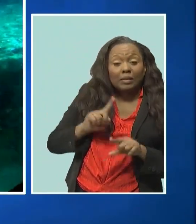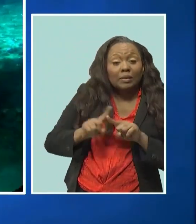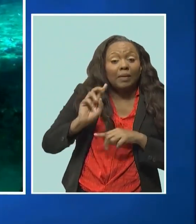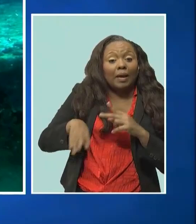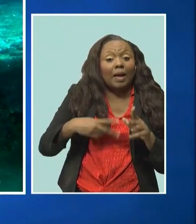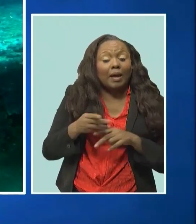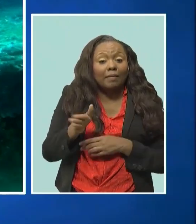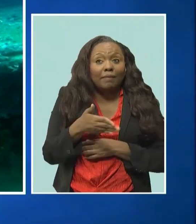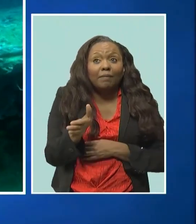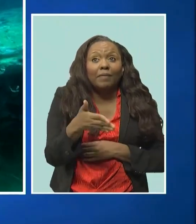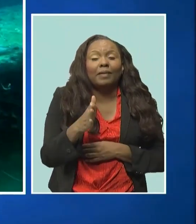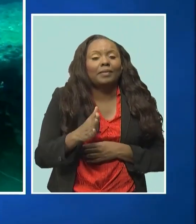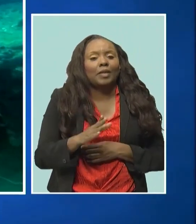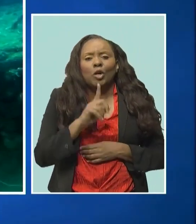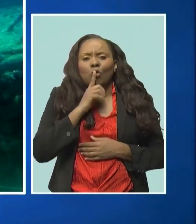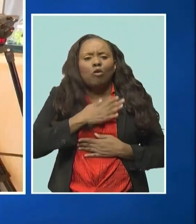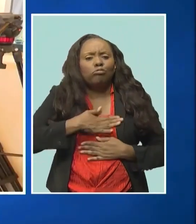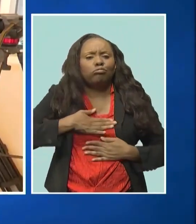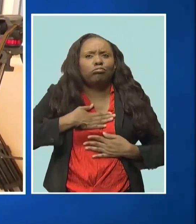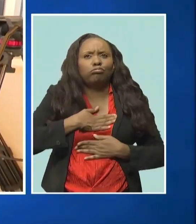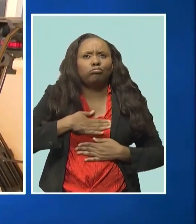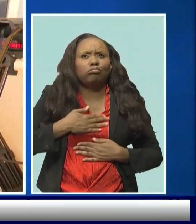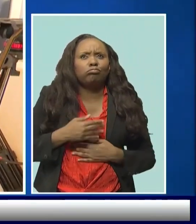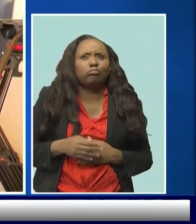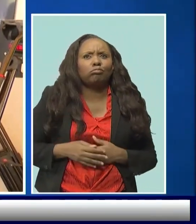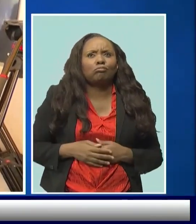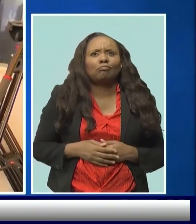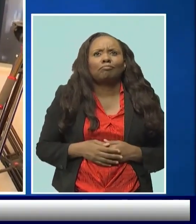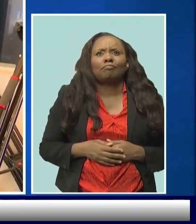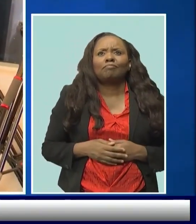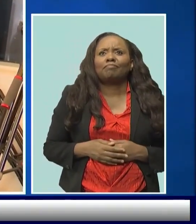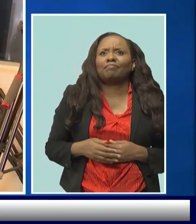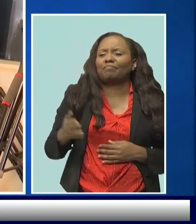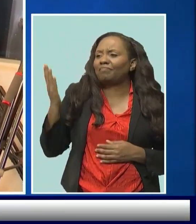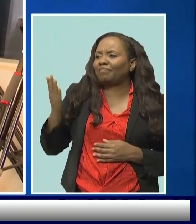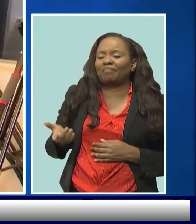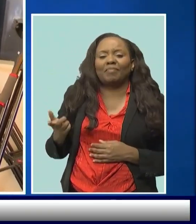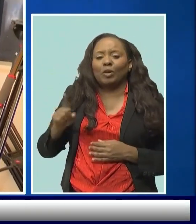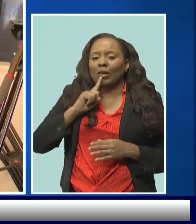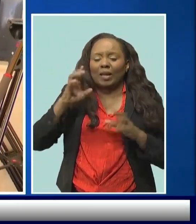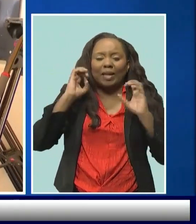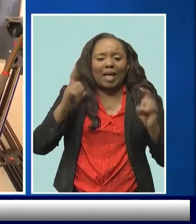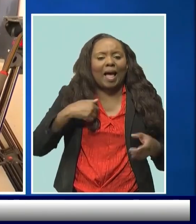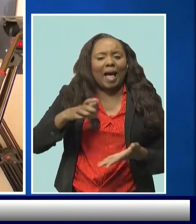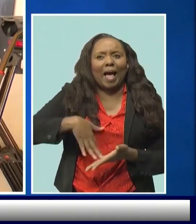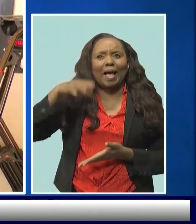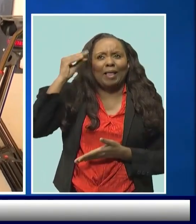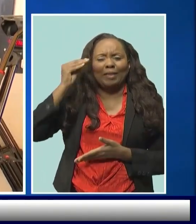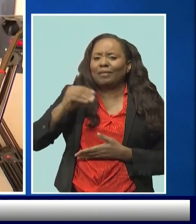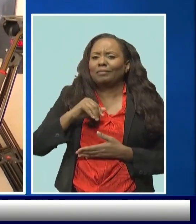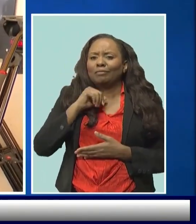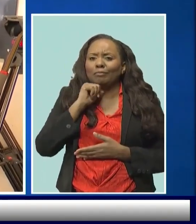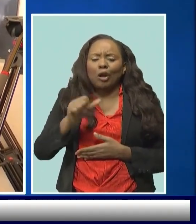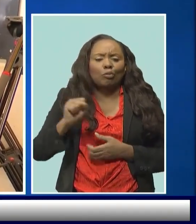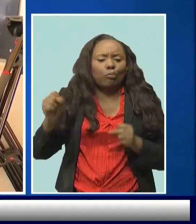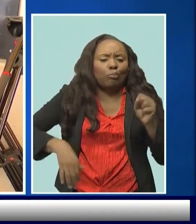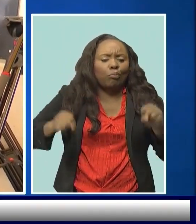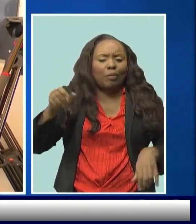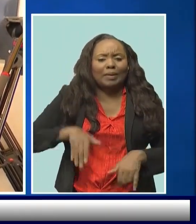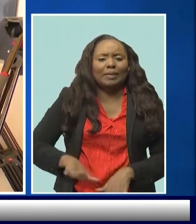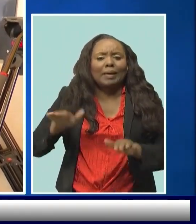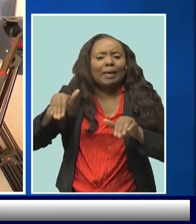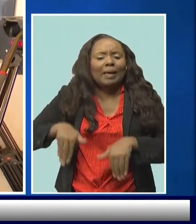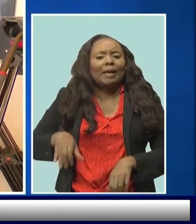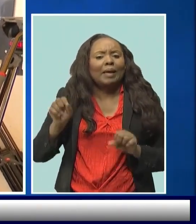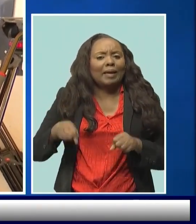renewed appreciation for the ocean. My tour was very educational, and I learned not to pollute the ocean by littering with plastic, and it can kill the